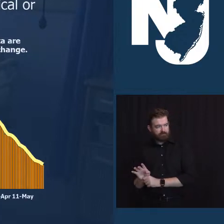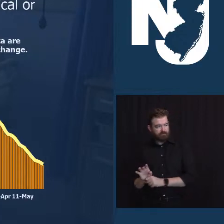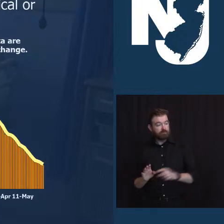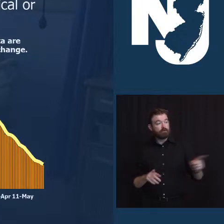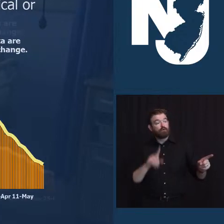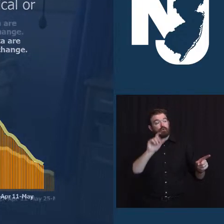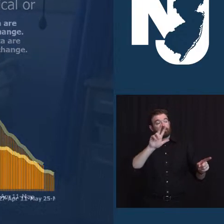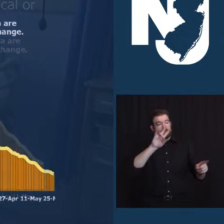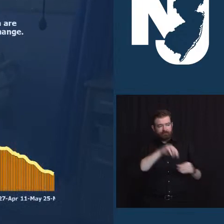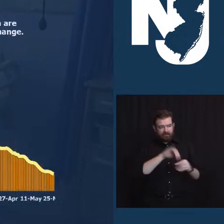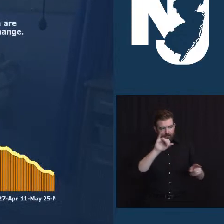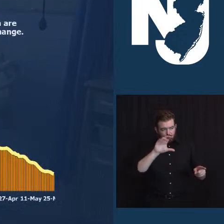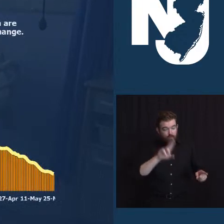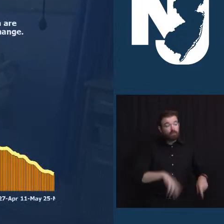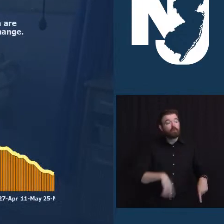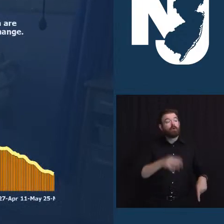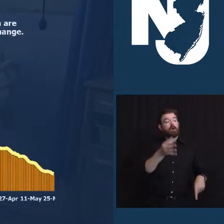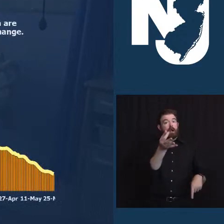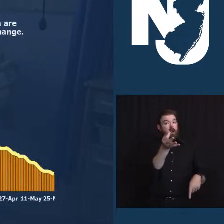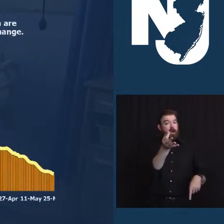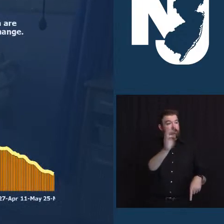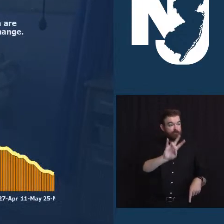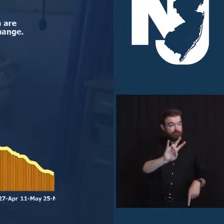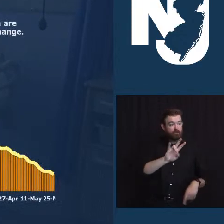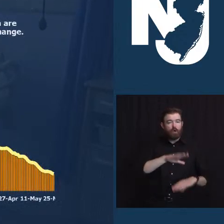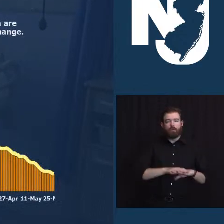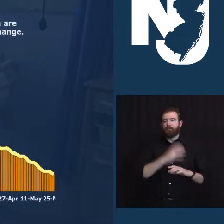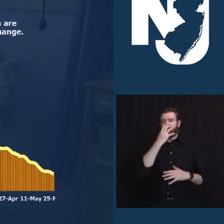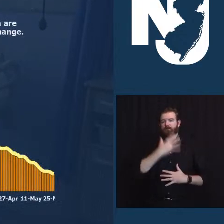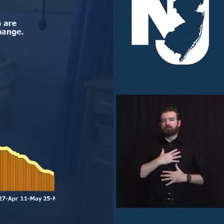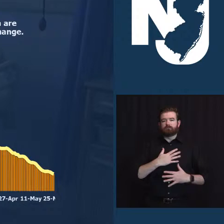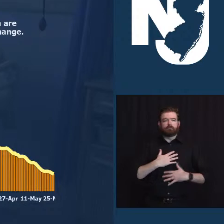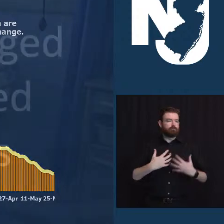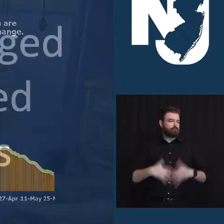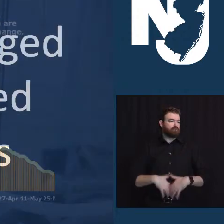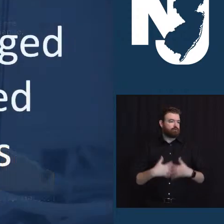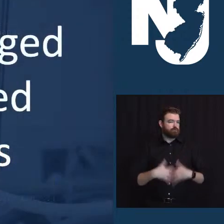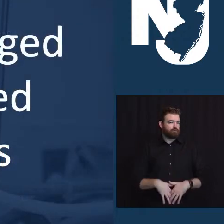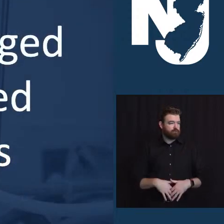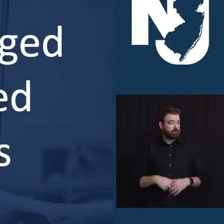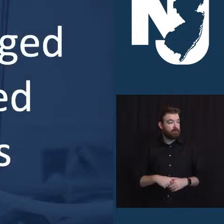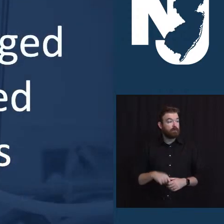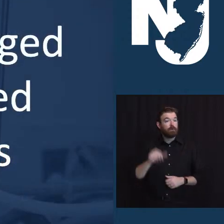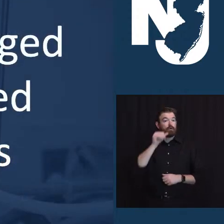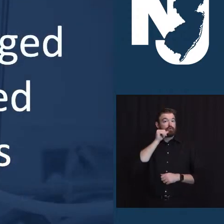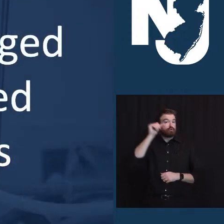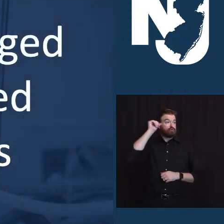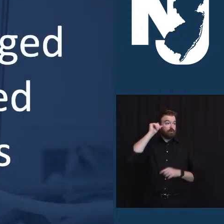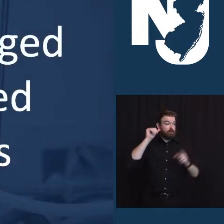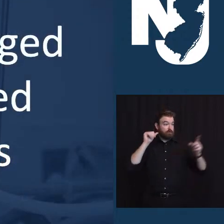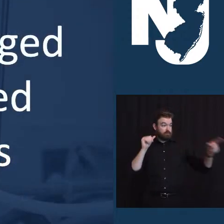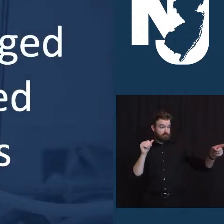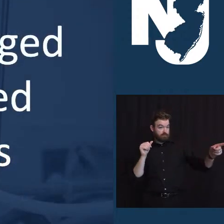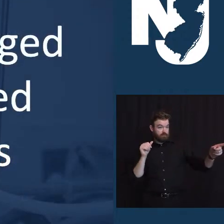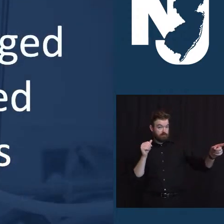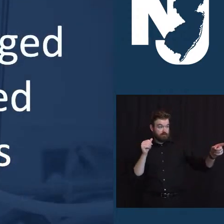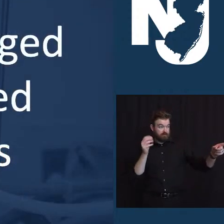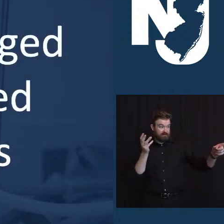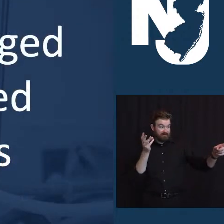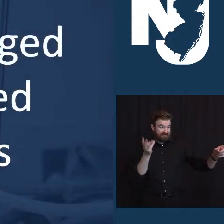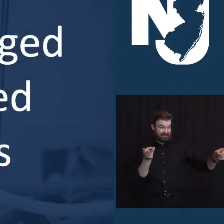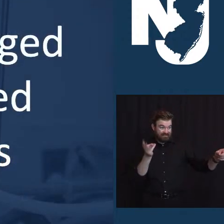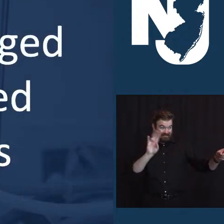and 94 ventilators were in use. Throughout the day yesterday, 97 live patients walked